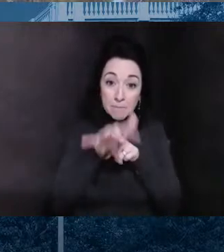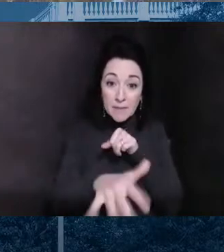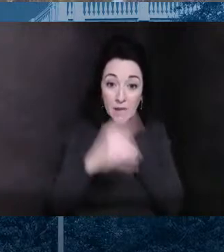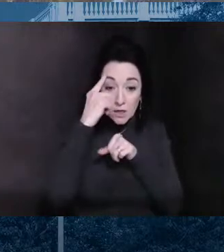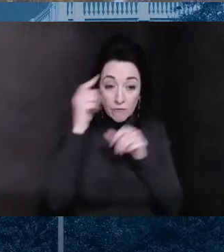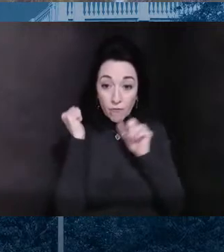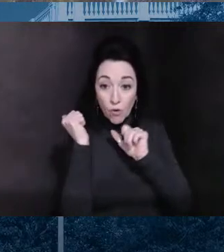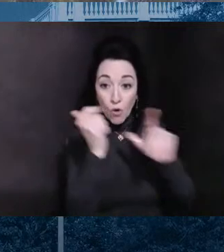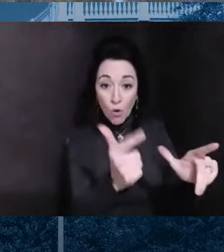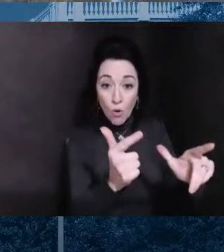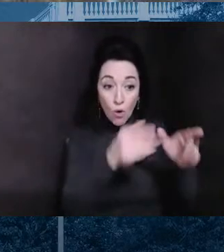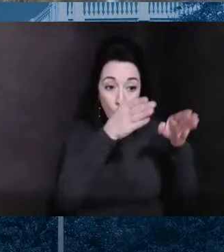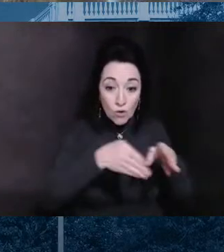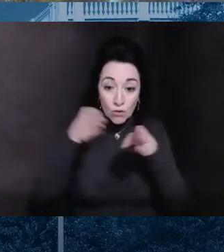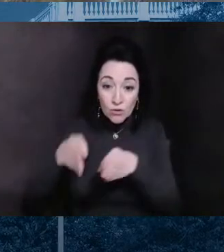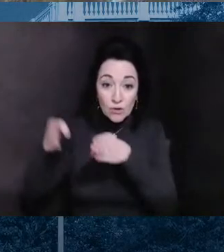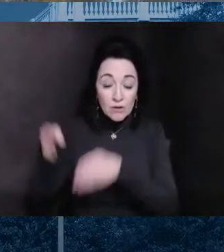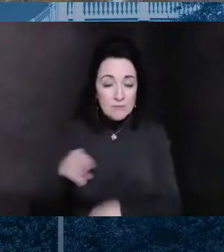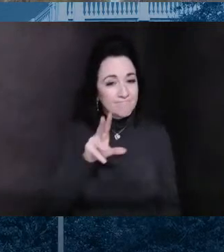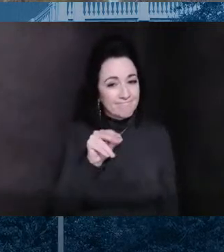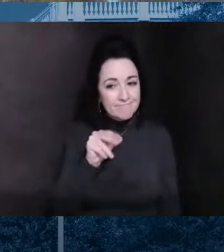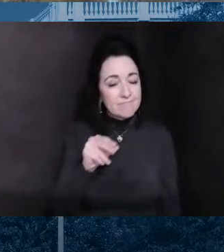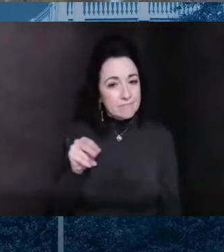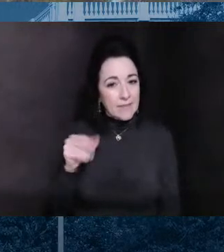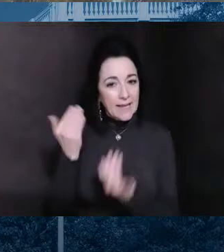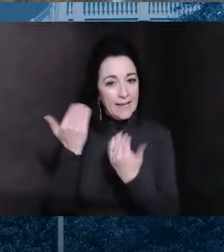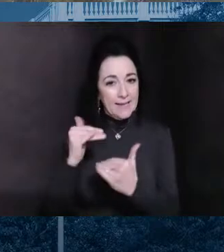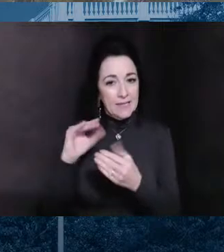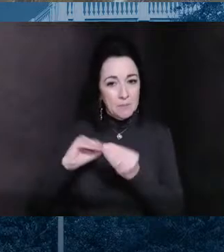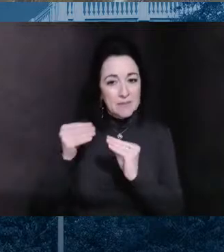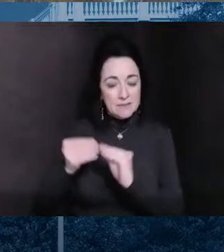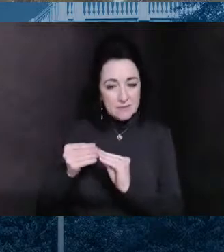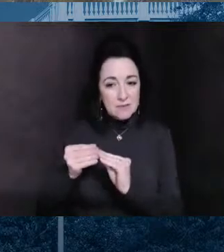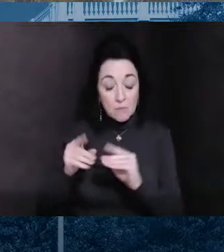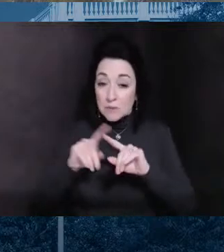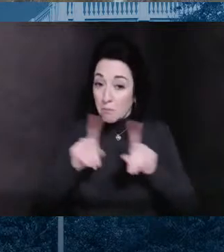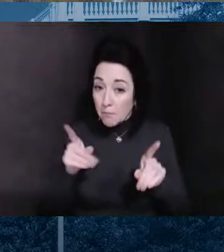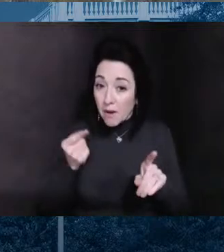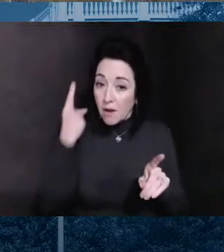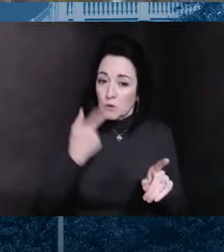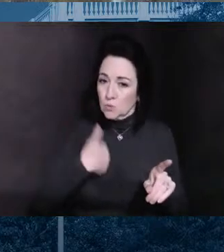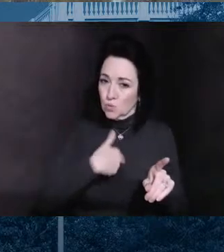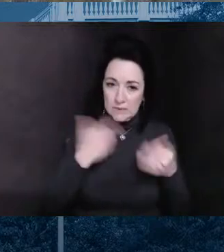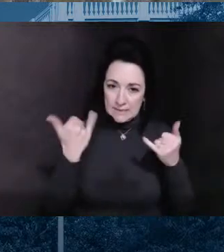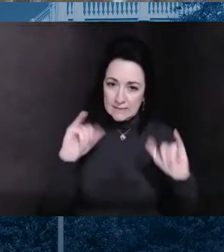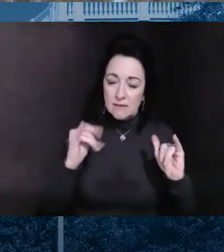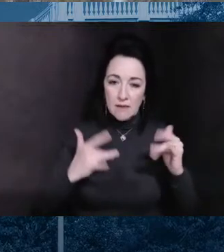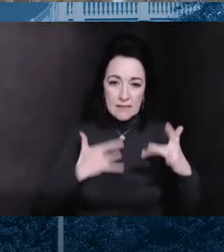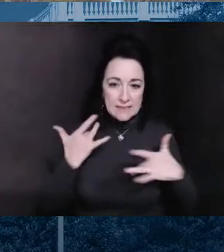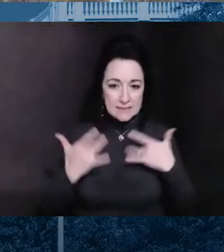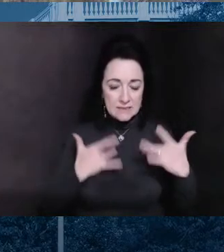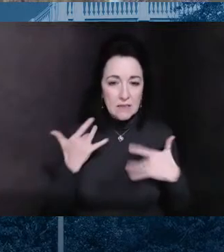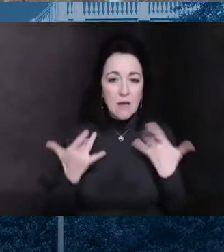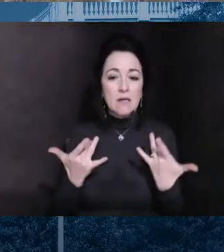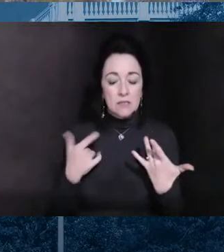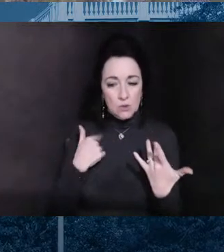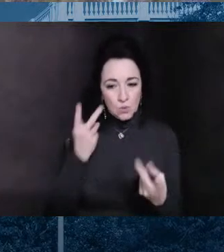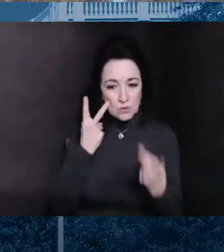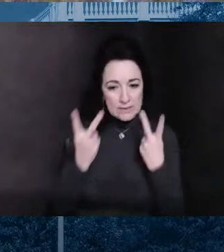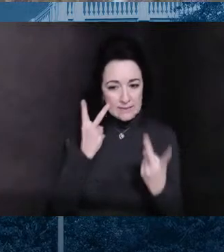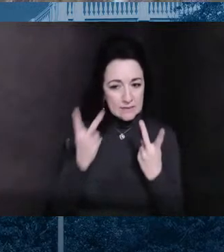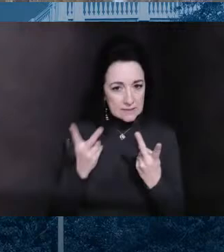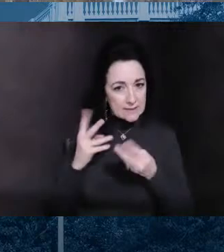have been making. We're also excited about some of our numbers that we're seeing as far as cases and percent positive